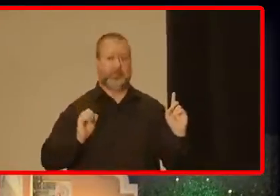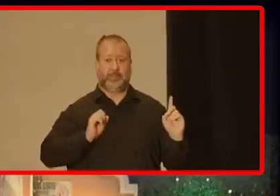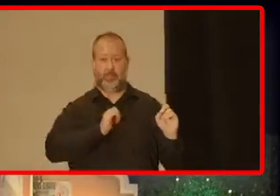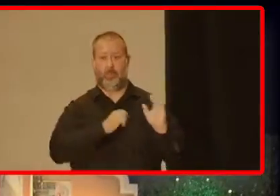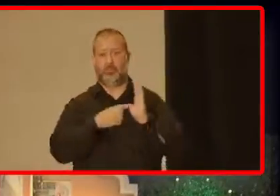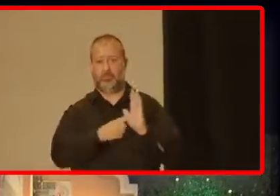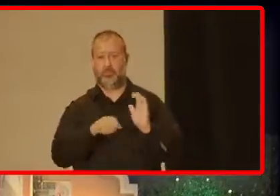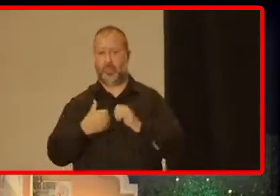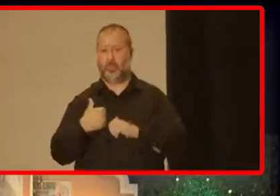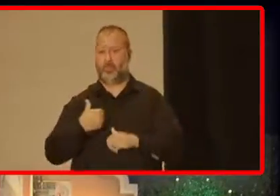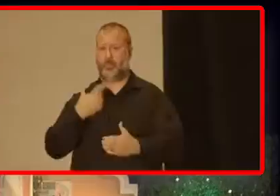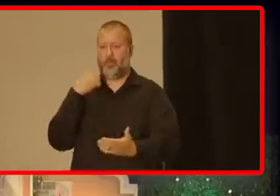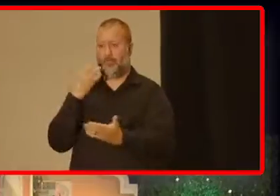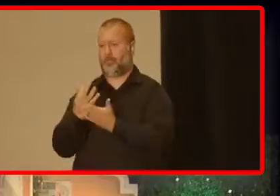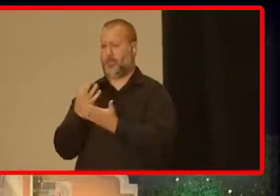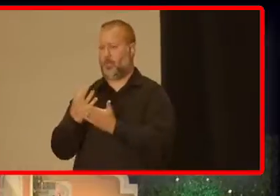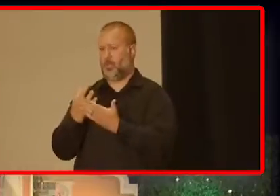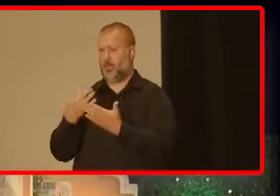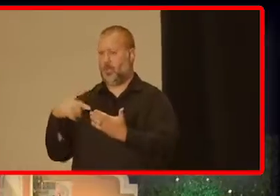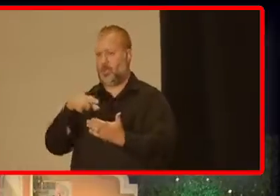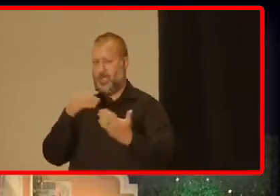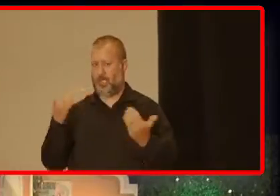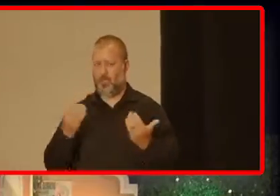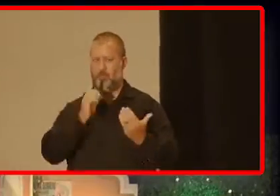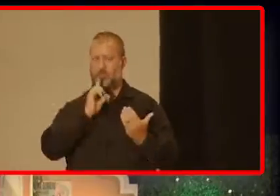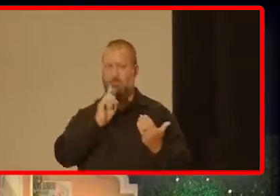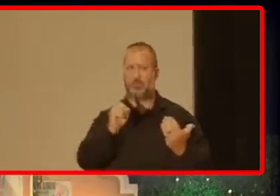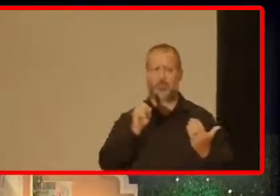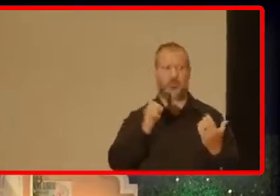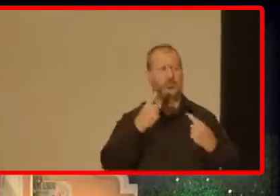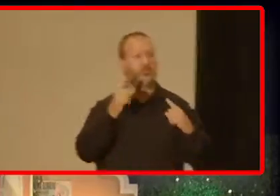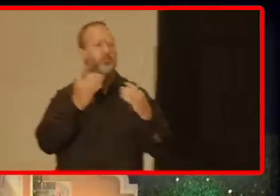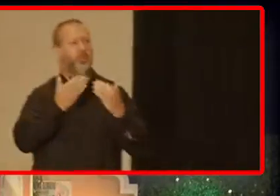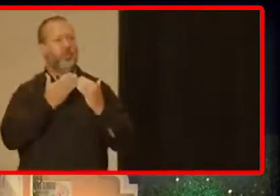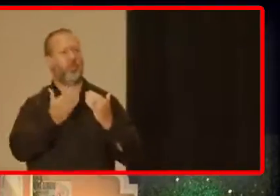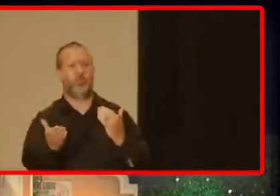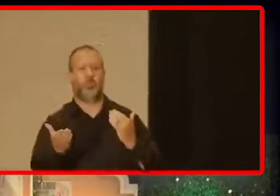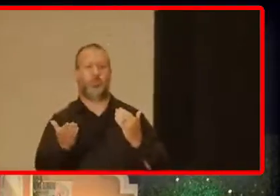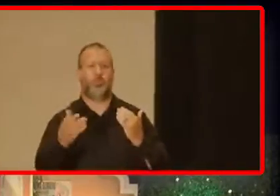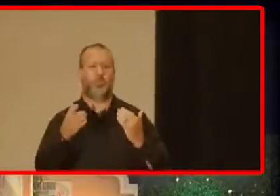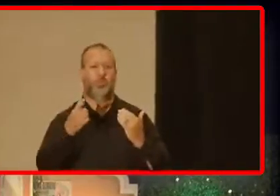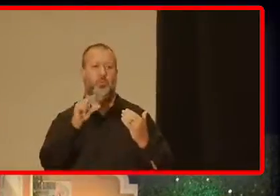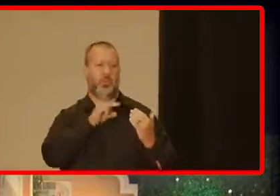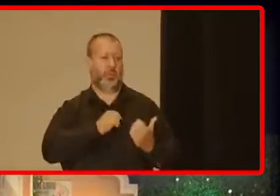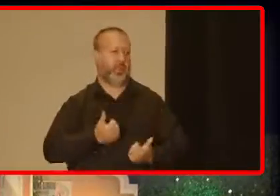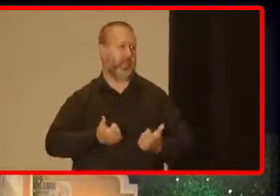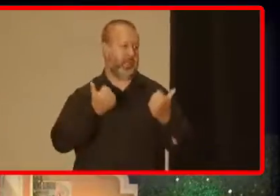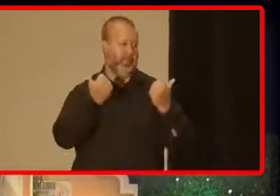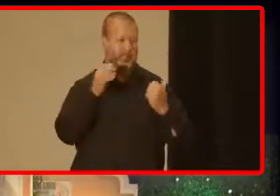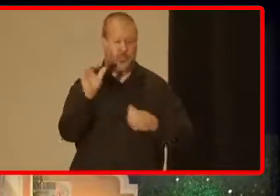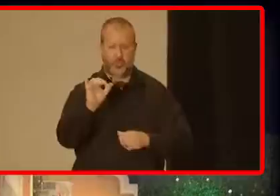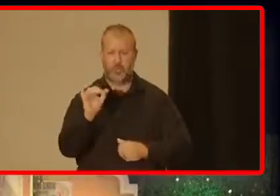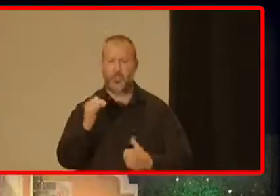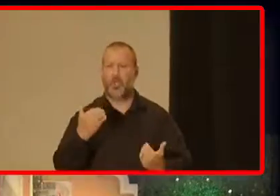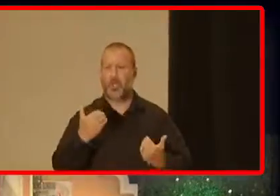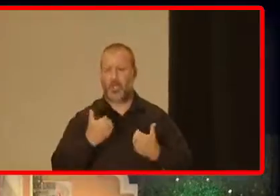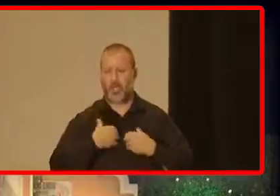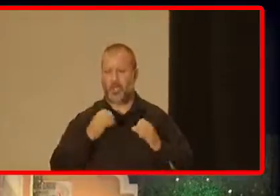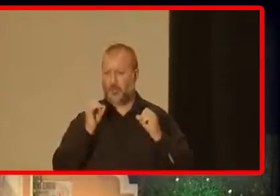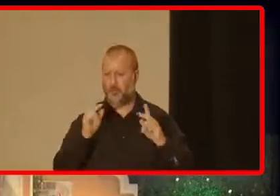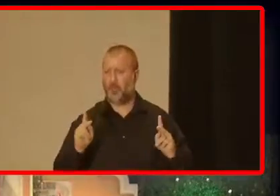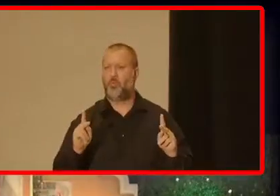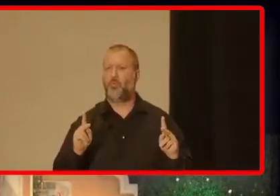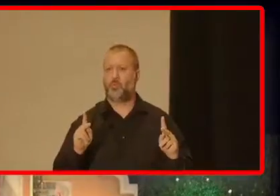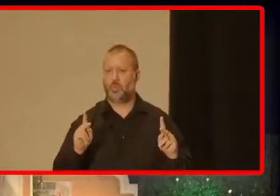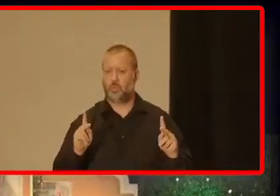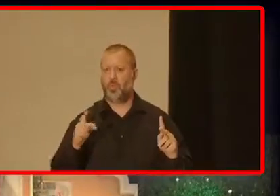to fund what is necessary to make sure that you have a path forward and that your quality of life is there and that you have the opportunity